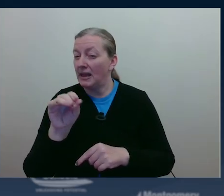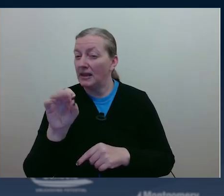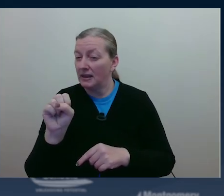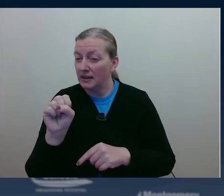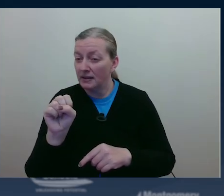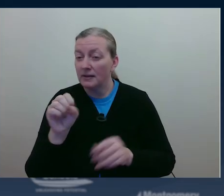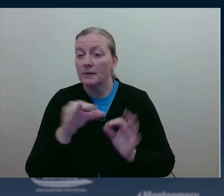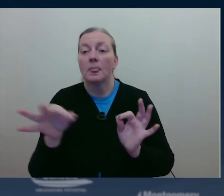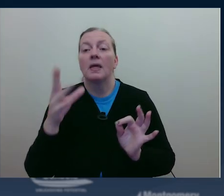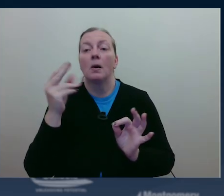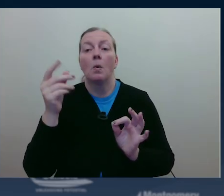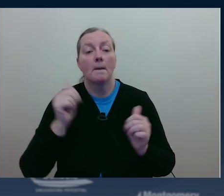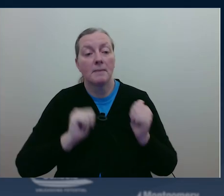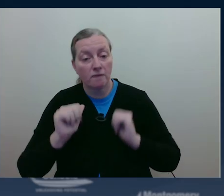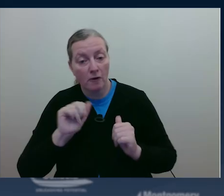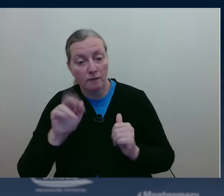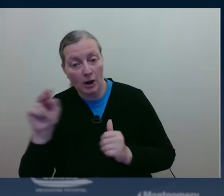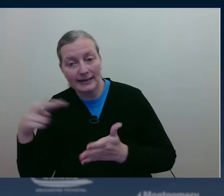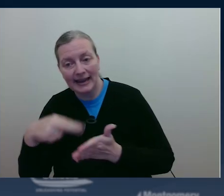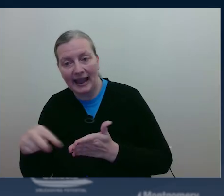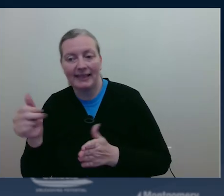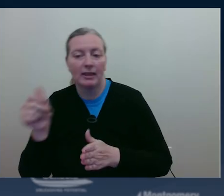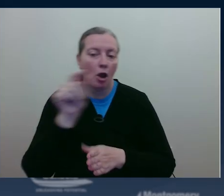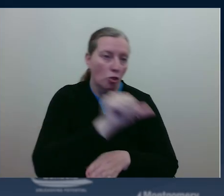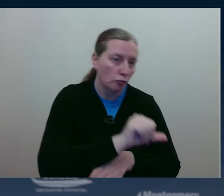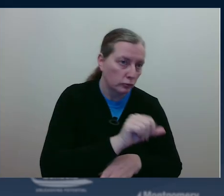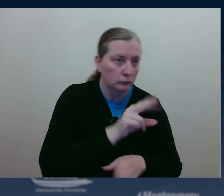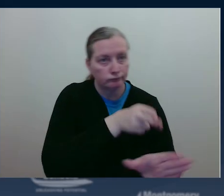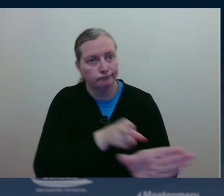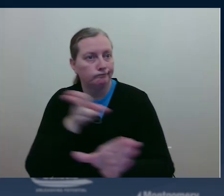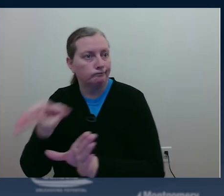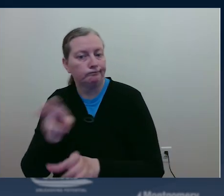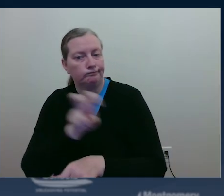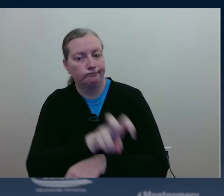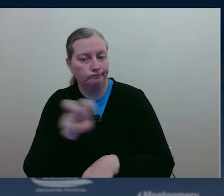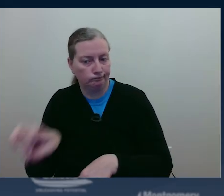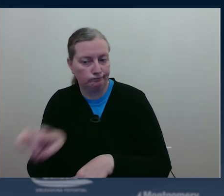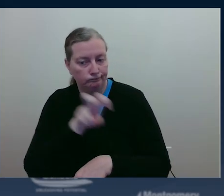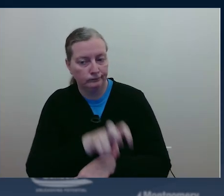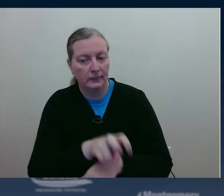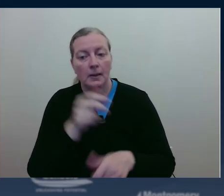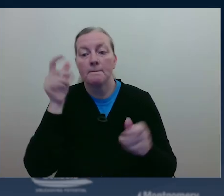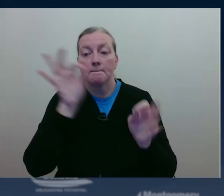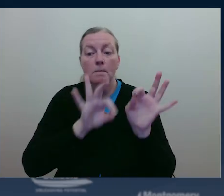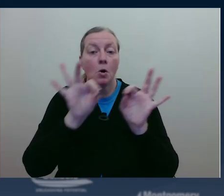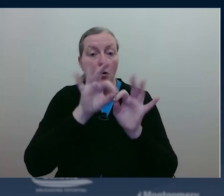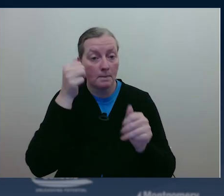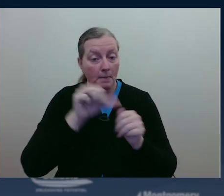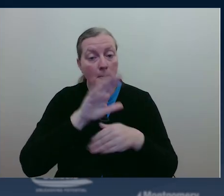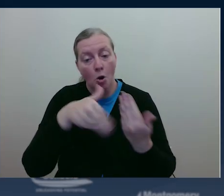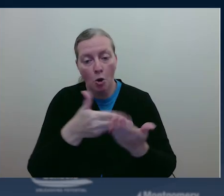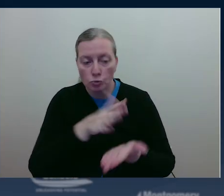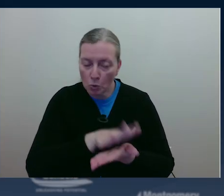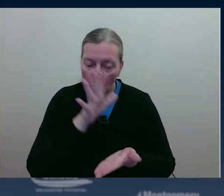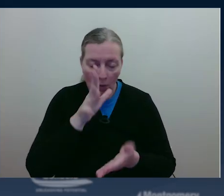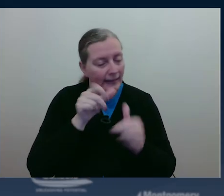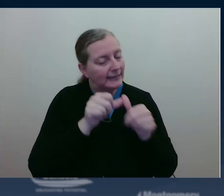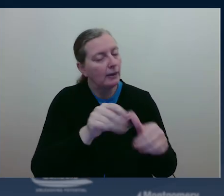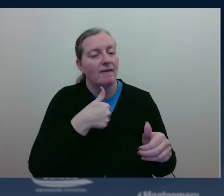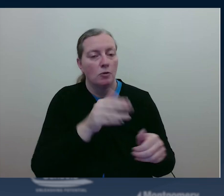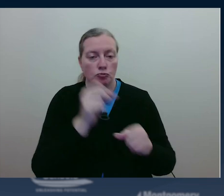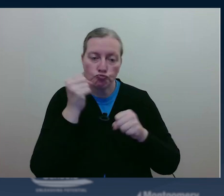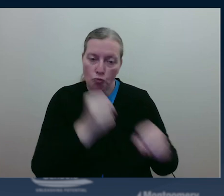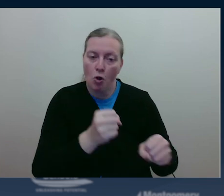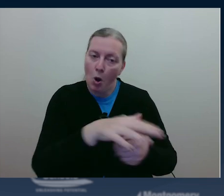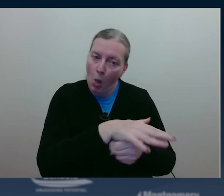at the other. It's important to know that all schools will retain their strong local programs. While we are expanding the